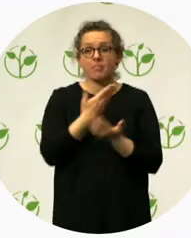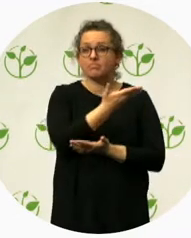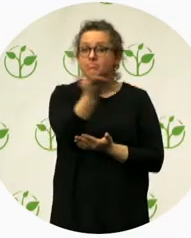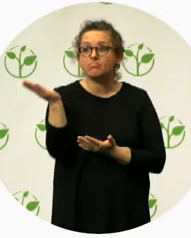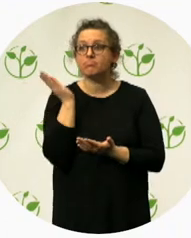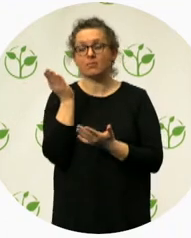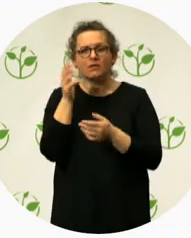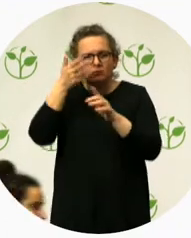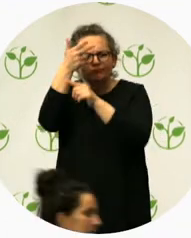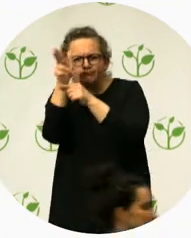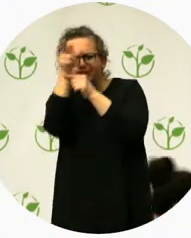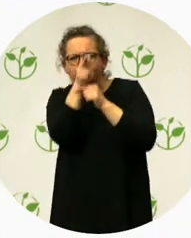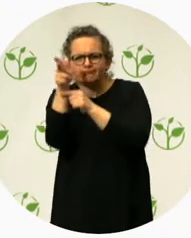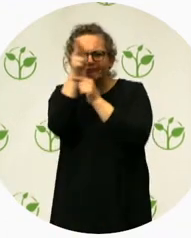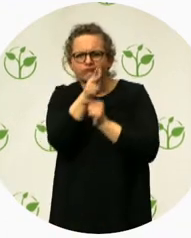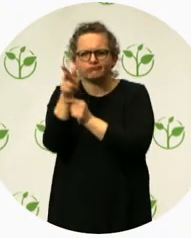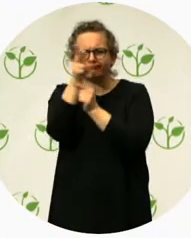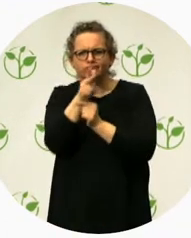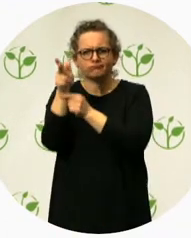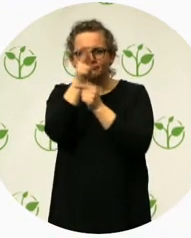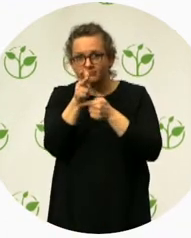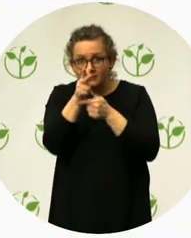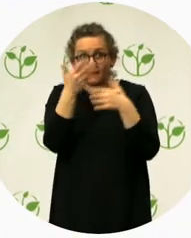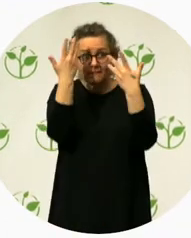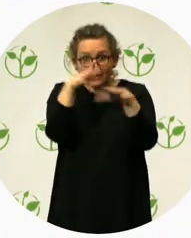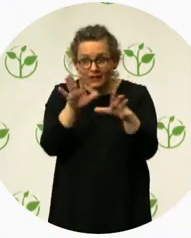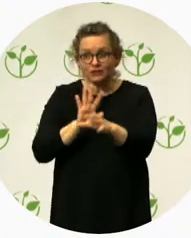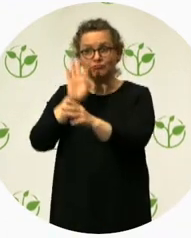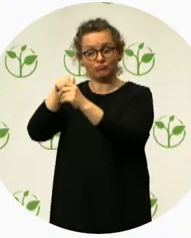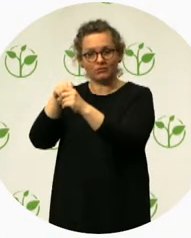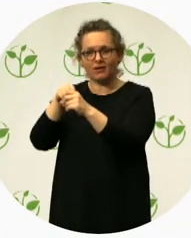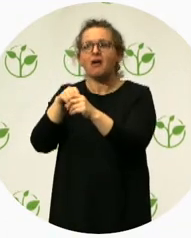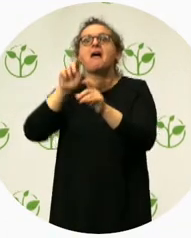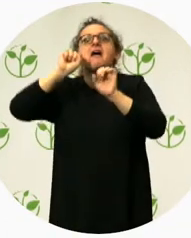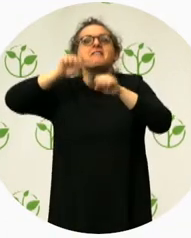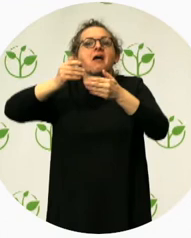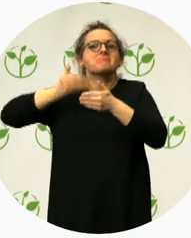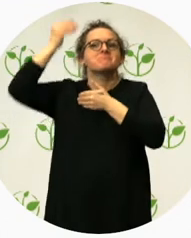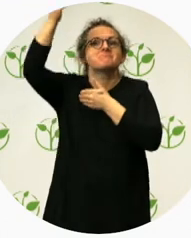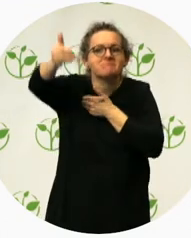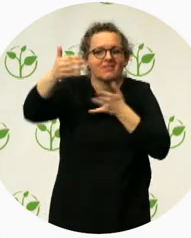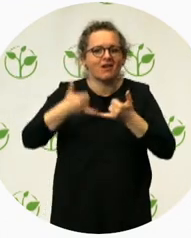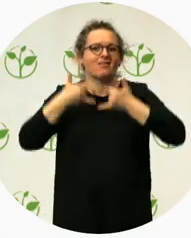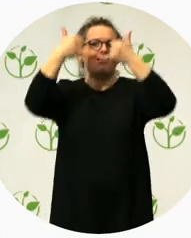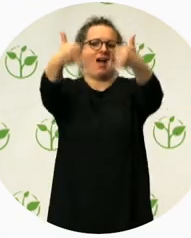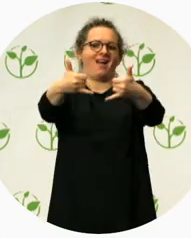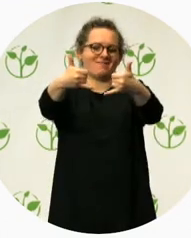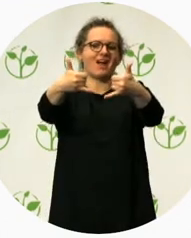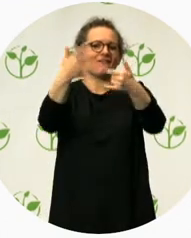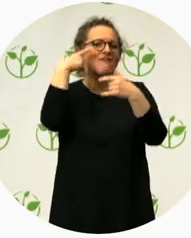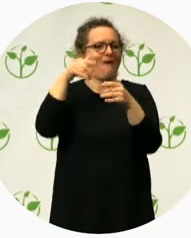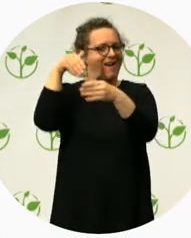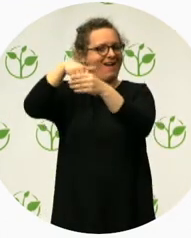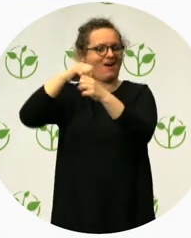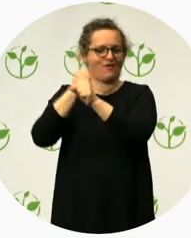for your 1 minute and look your best. Graphic facilitation, what is all this about? Well, we have Petra Blitzka,